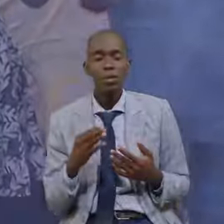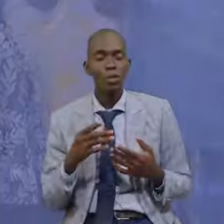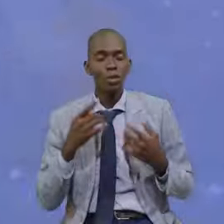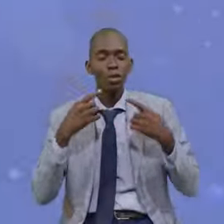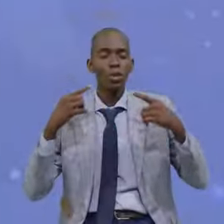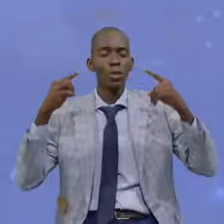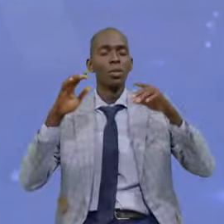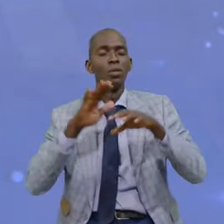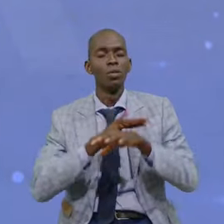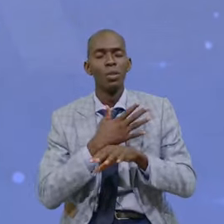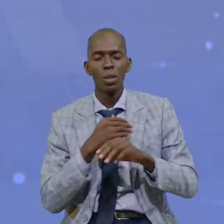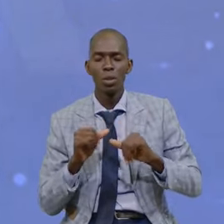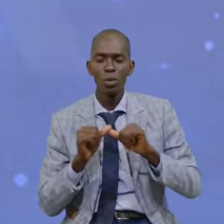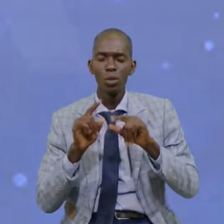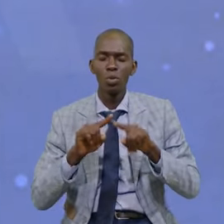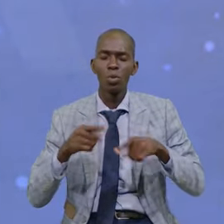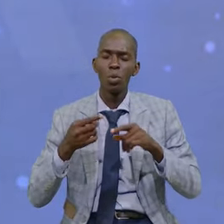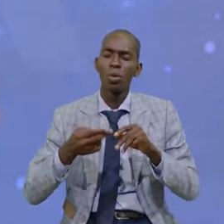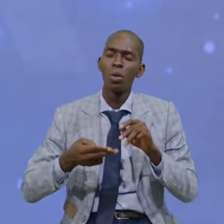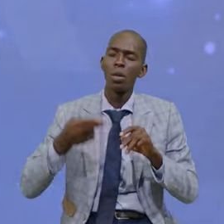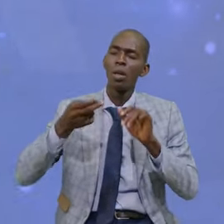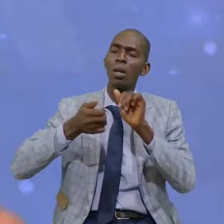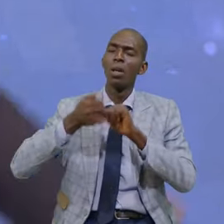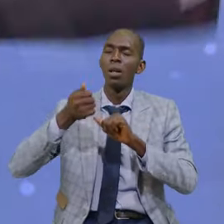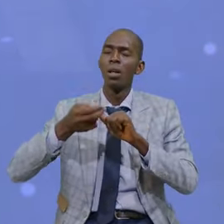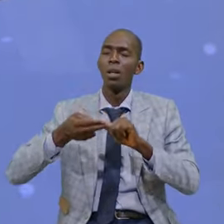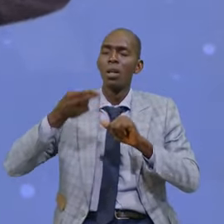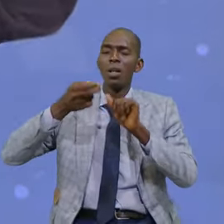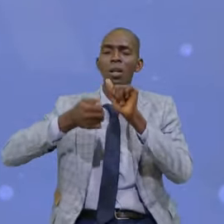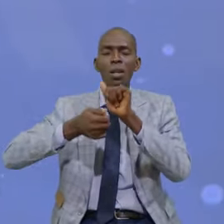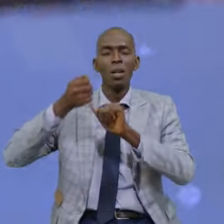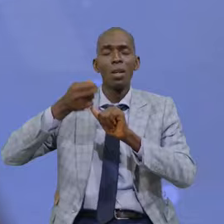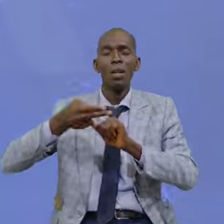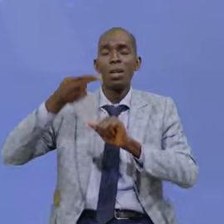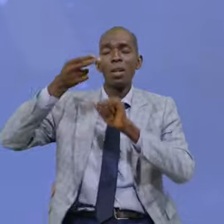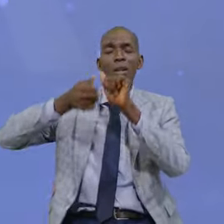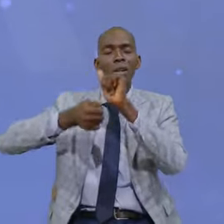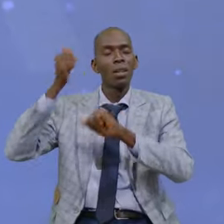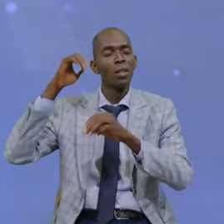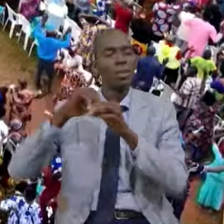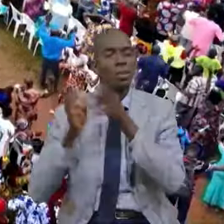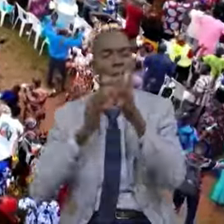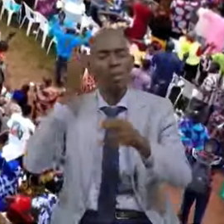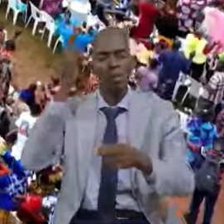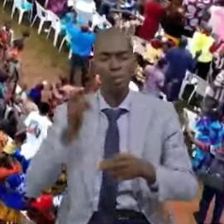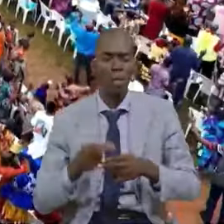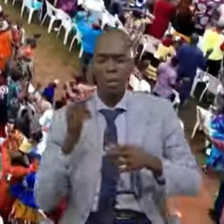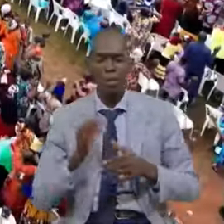keep on going higher, higher, higher in Jesus'